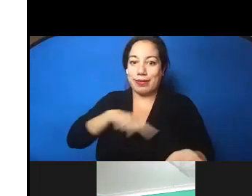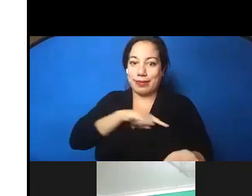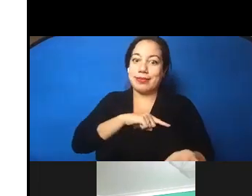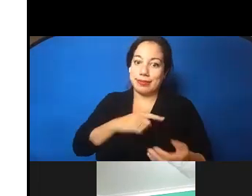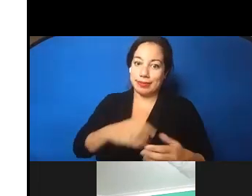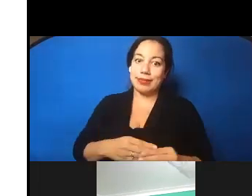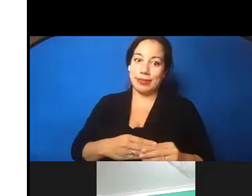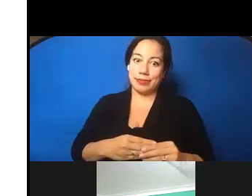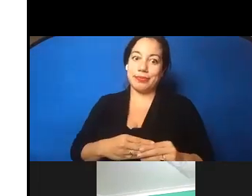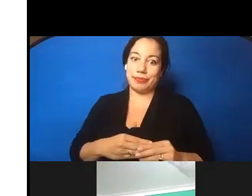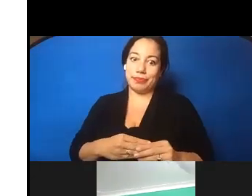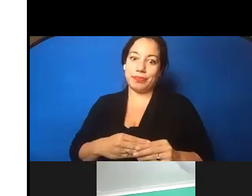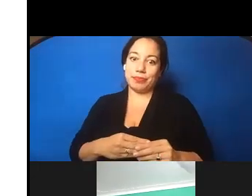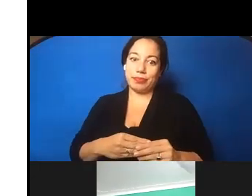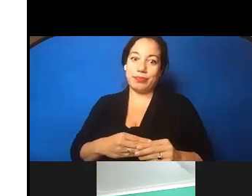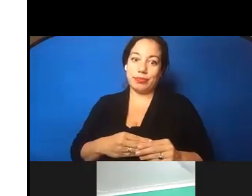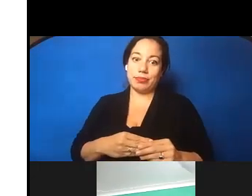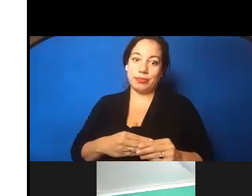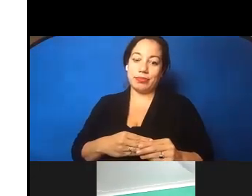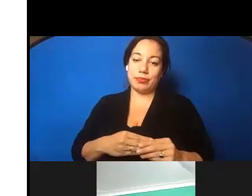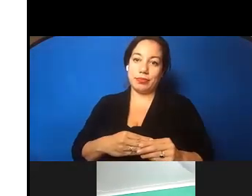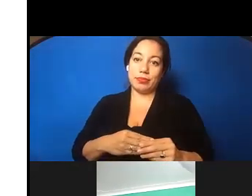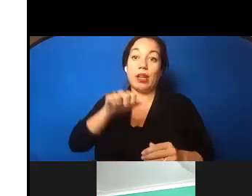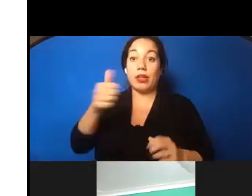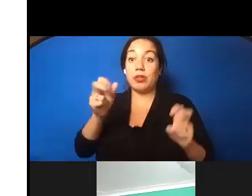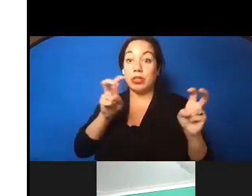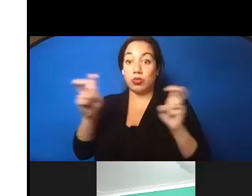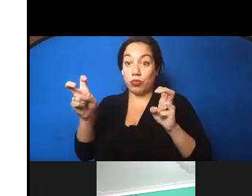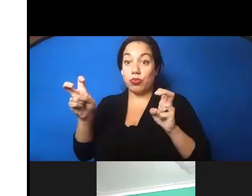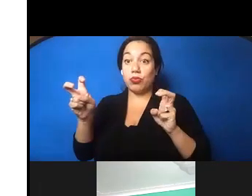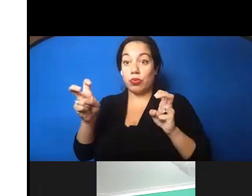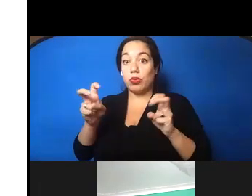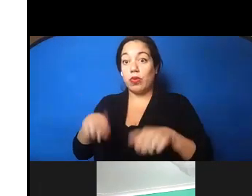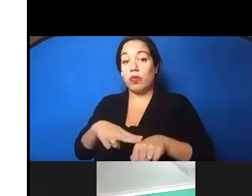Then the other issue is about, of course,